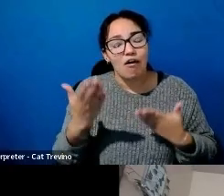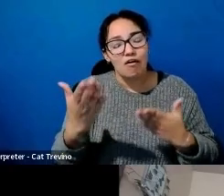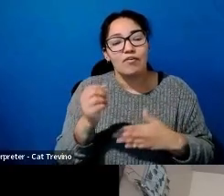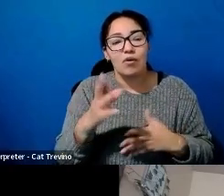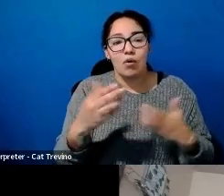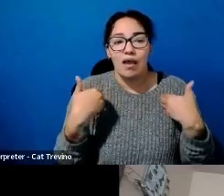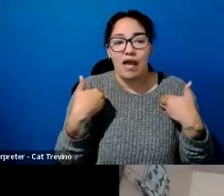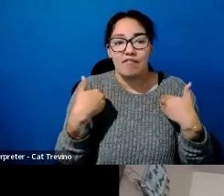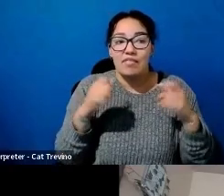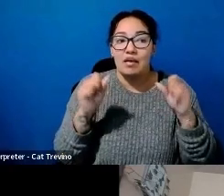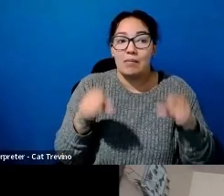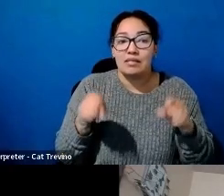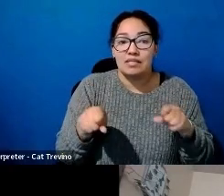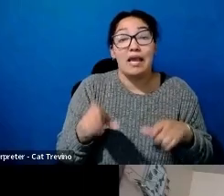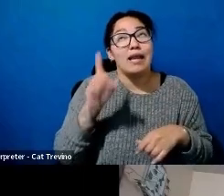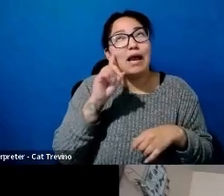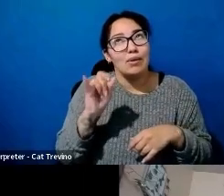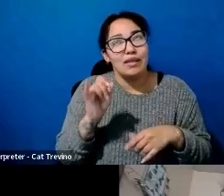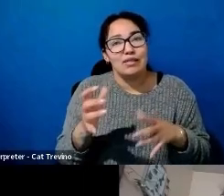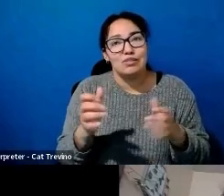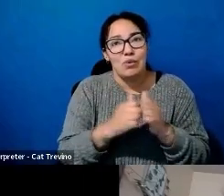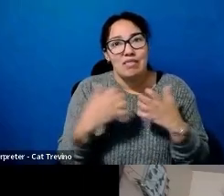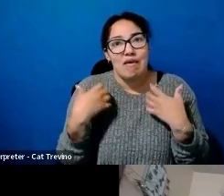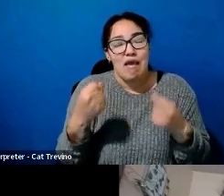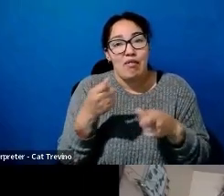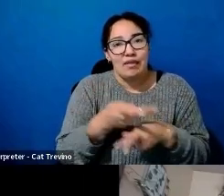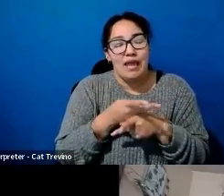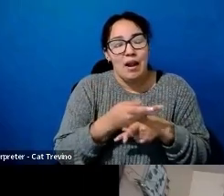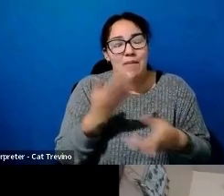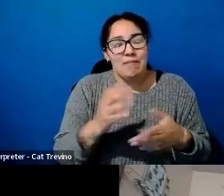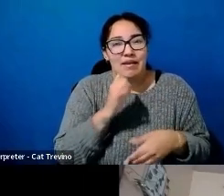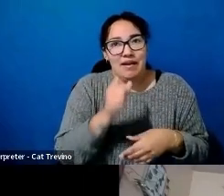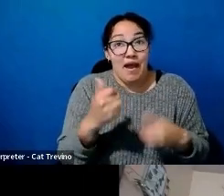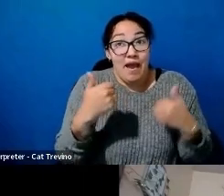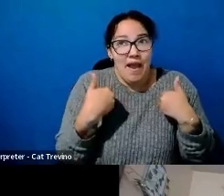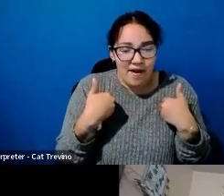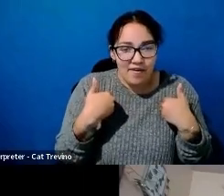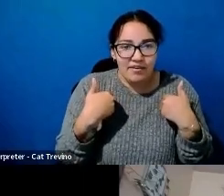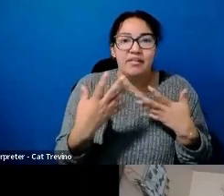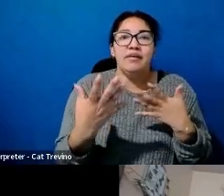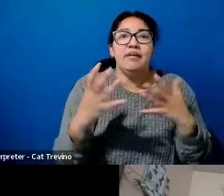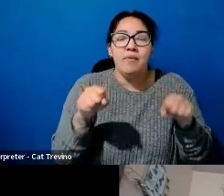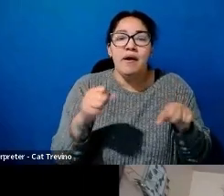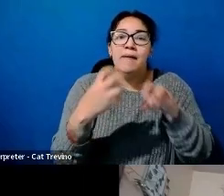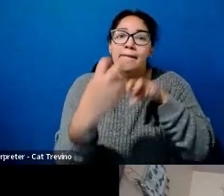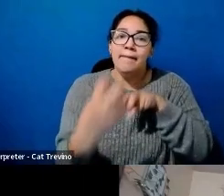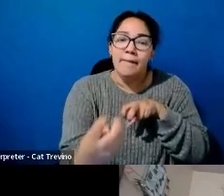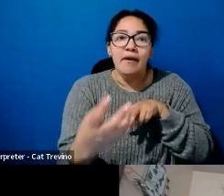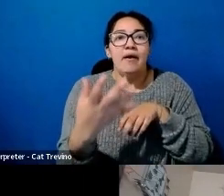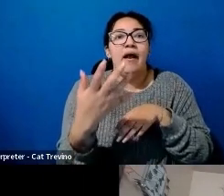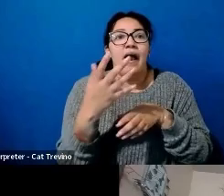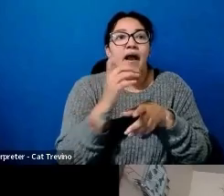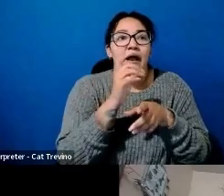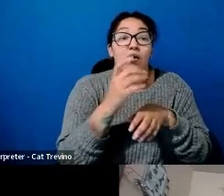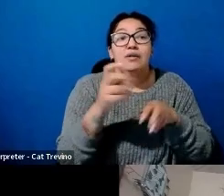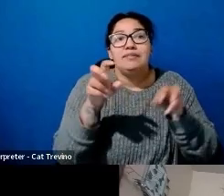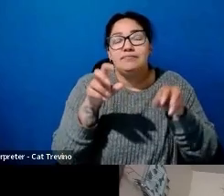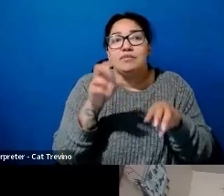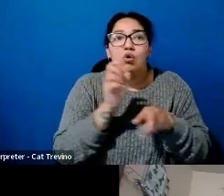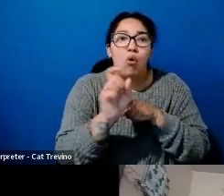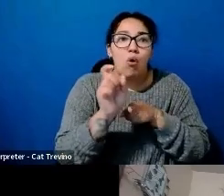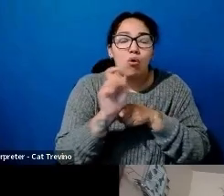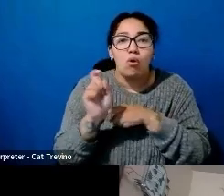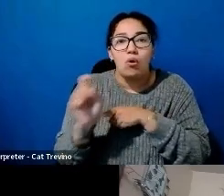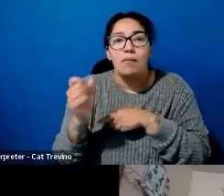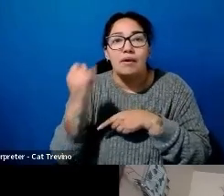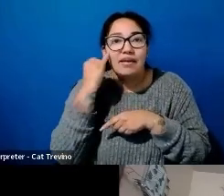the capacity, and I realize in a healthcare setting, you might not always have the capacity to sit down and make phone calls. But if you can pick up the